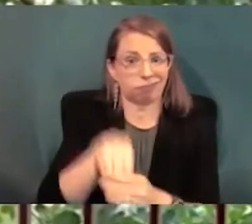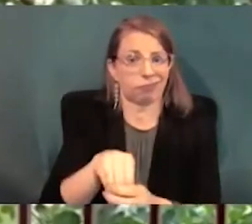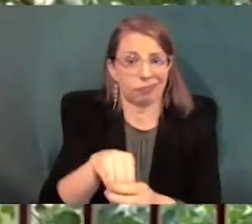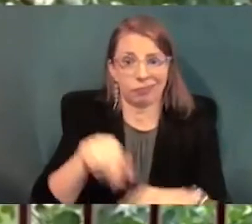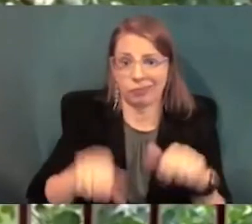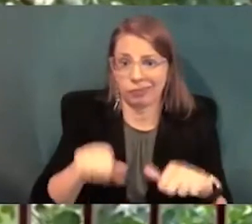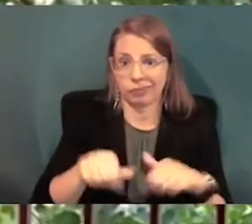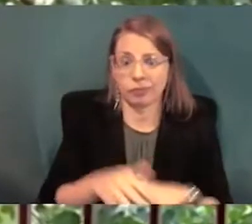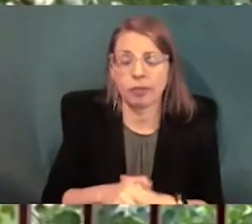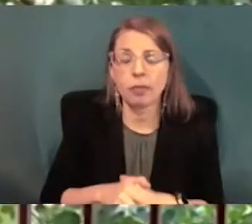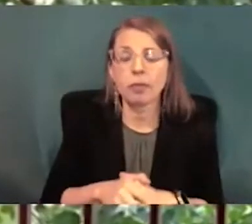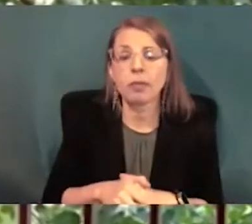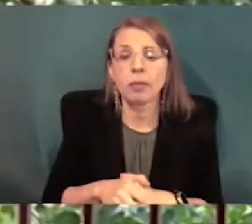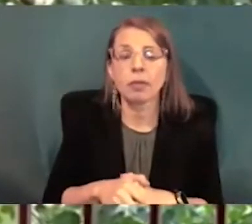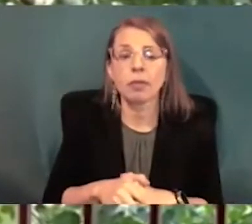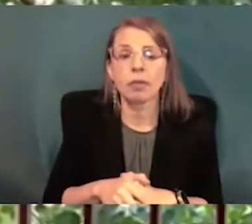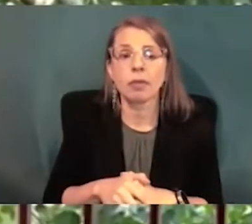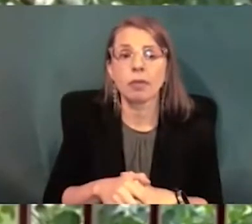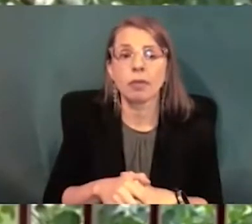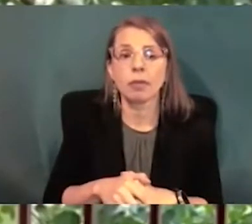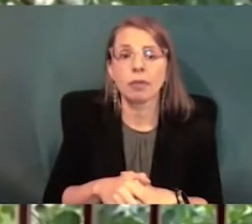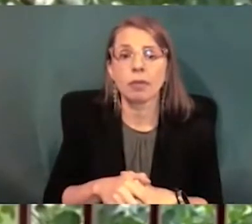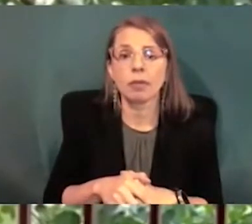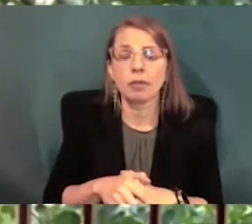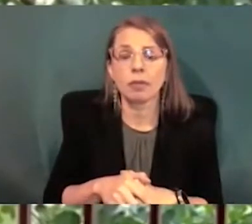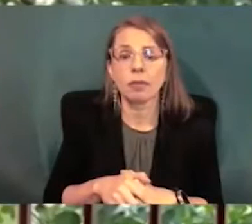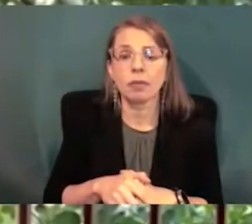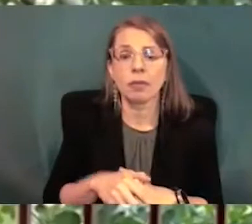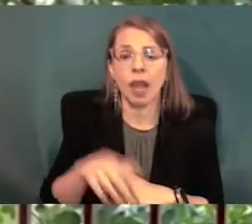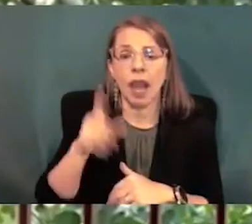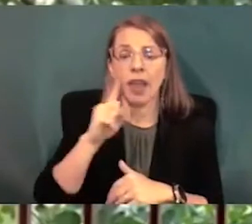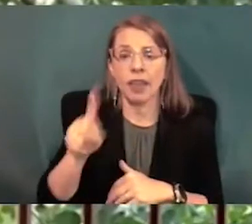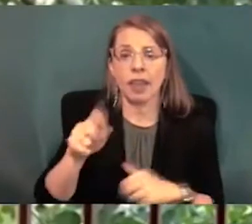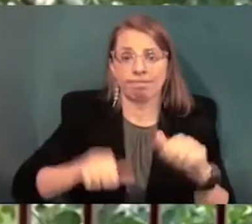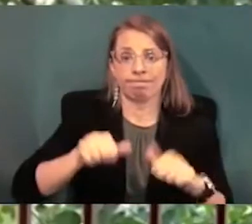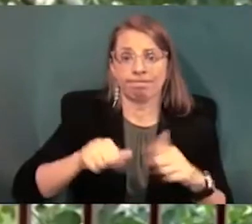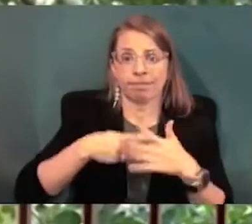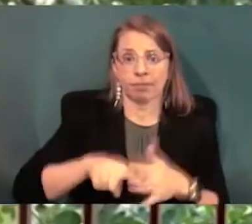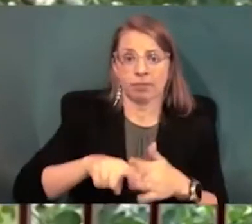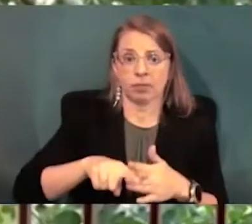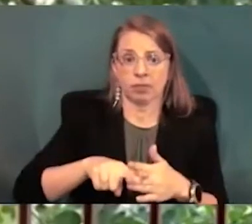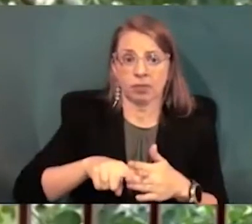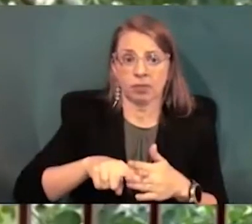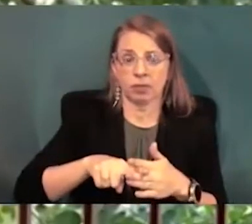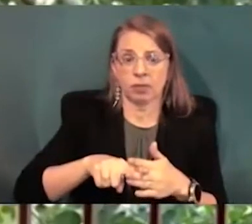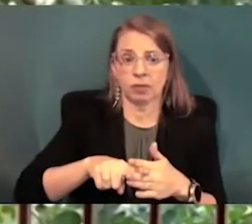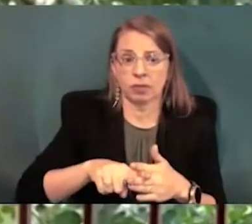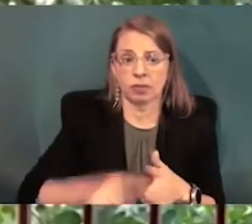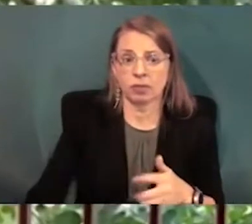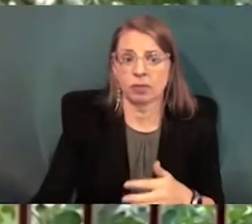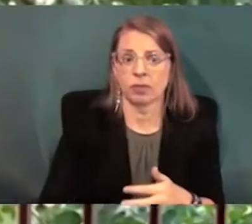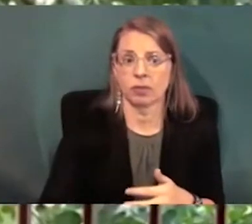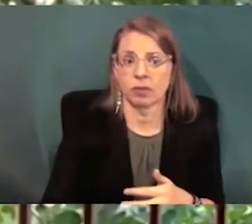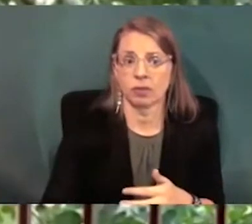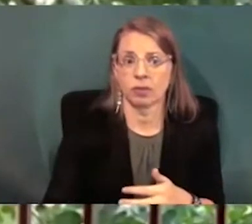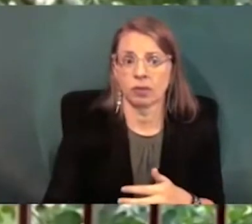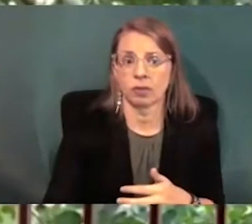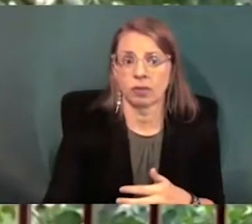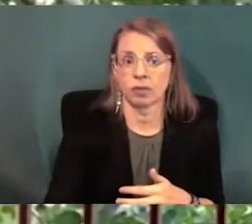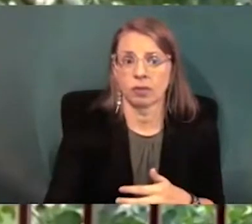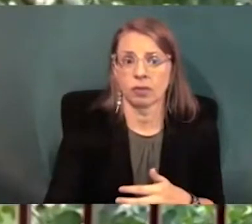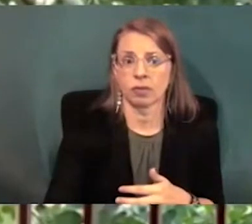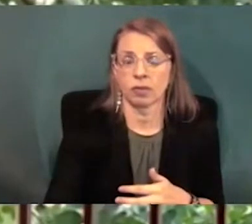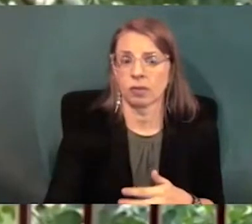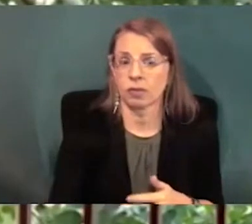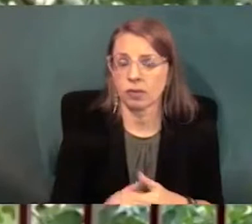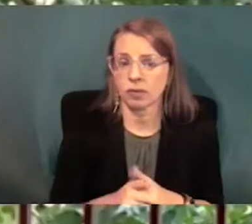started really to gain traction with the debunked and disgraced physician Andrew Wakefield with the